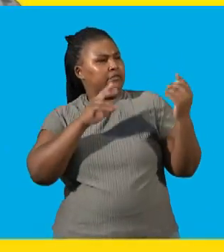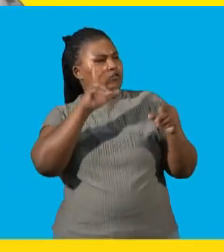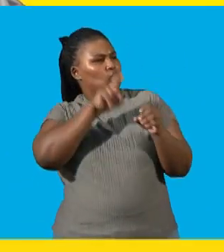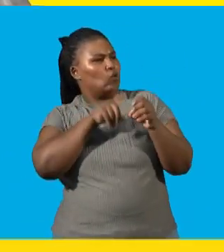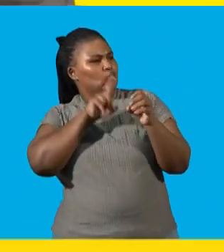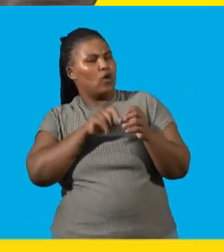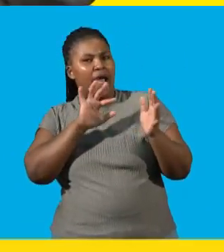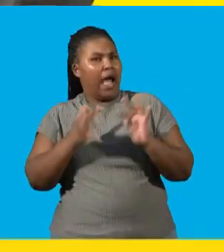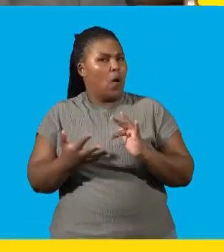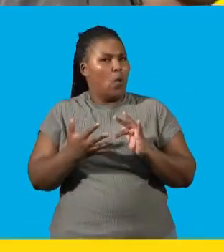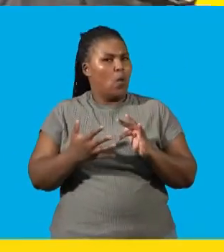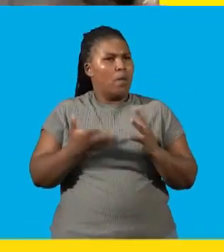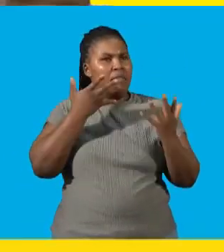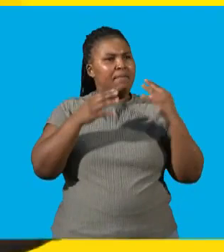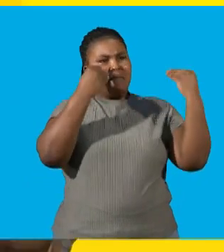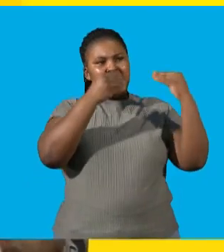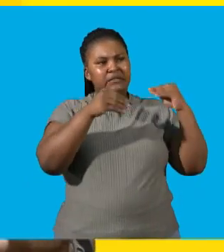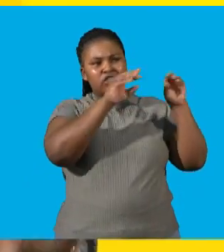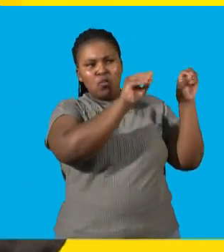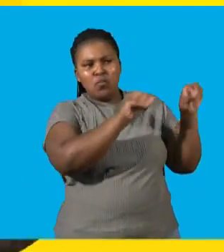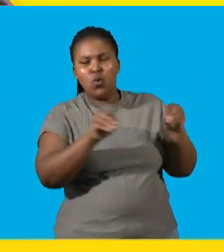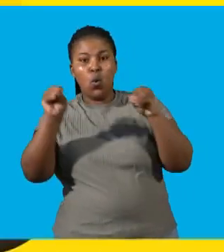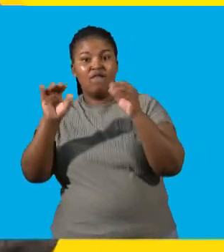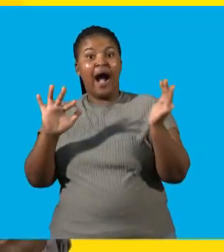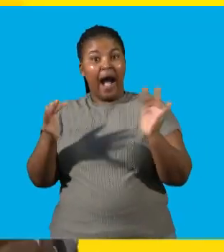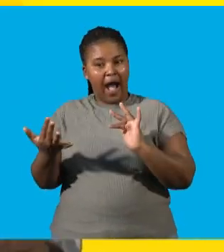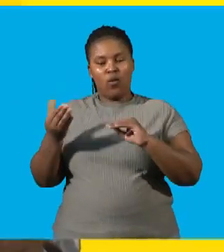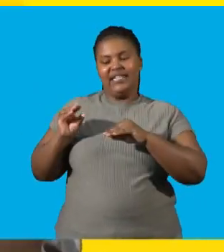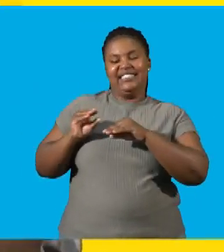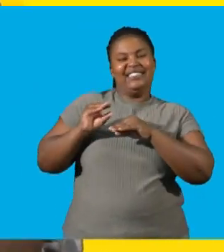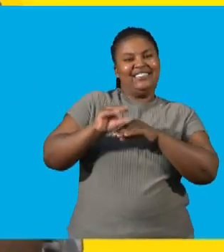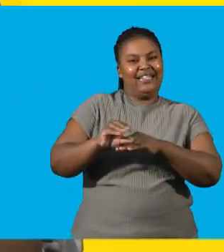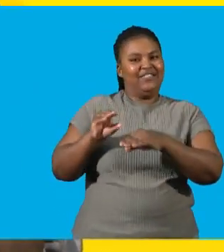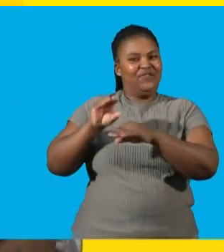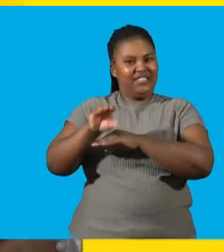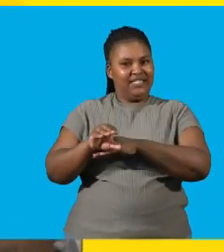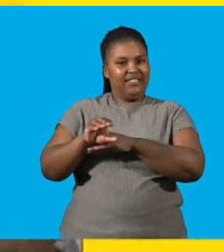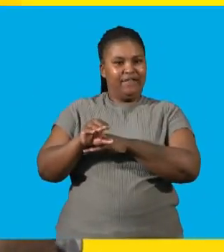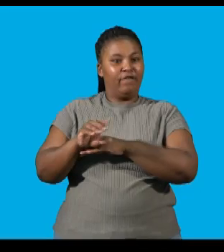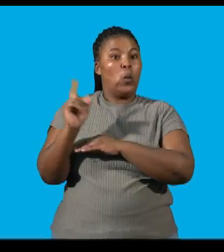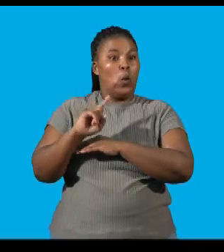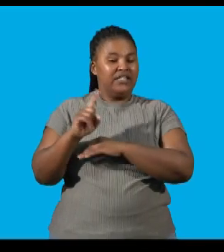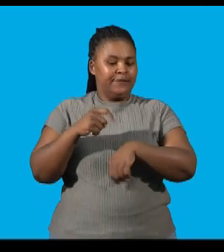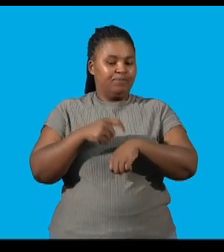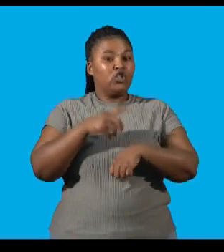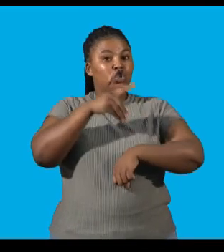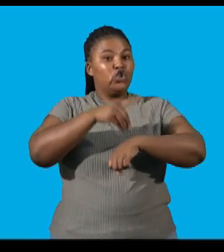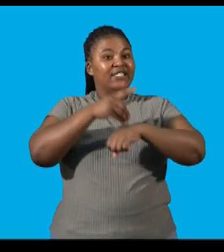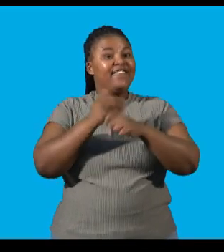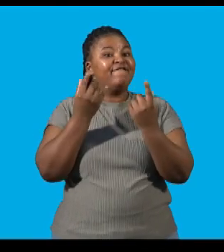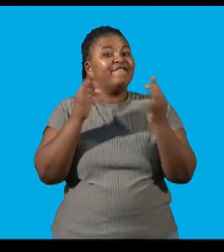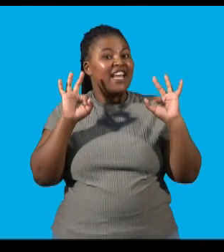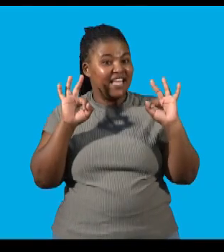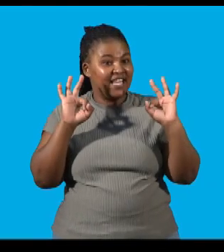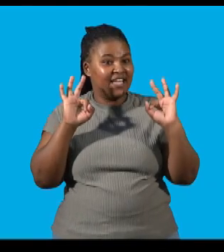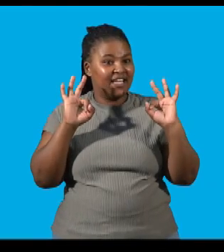businesses to relocate to those areas? It is the incentives that they are provided. They include the duty-free